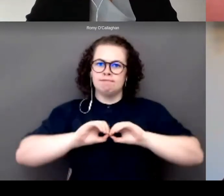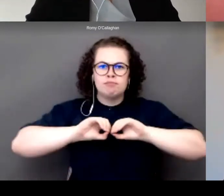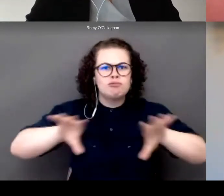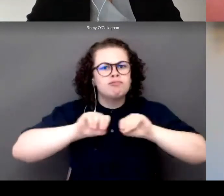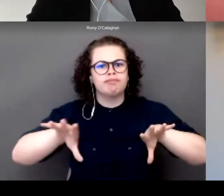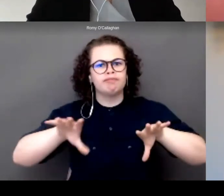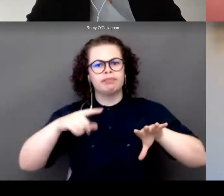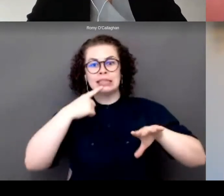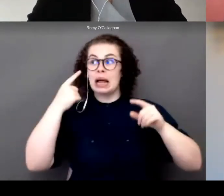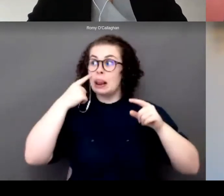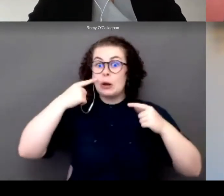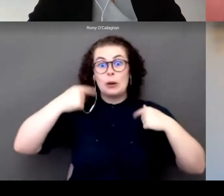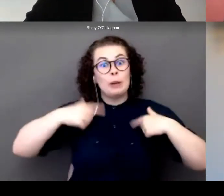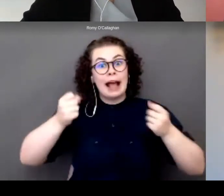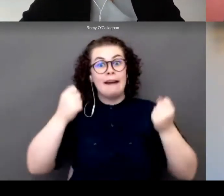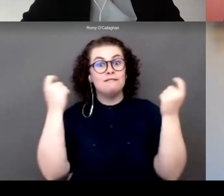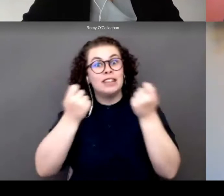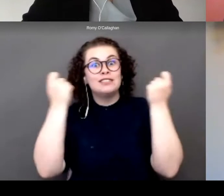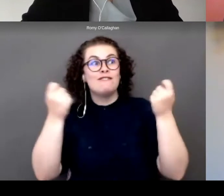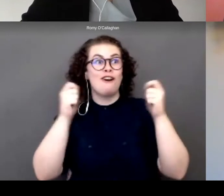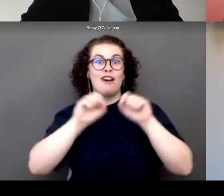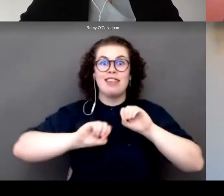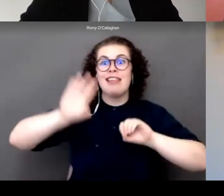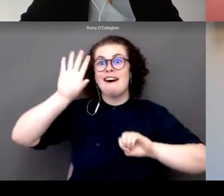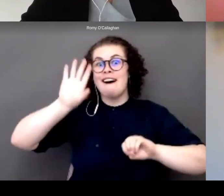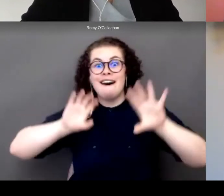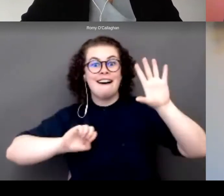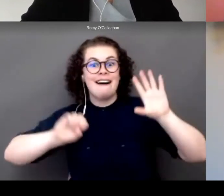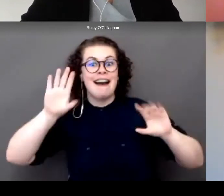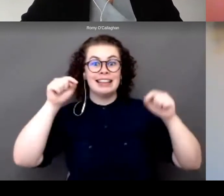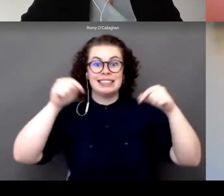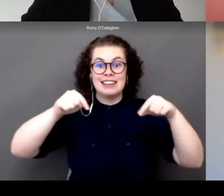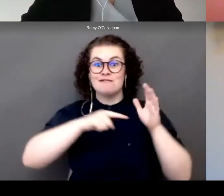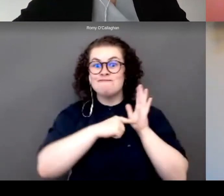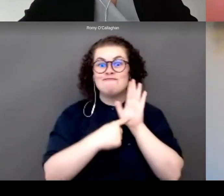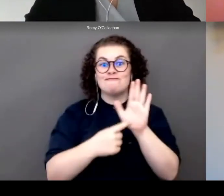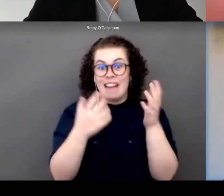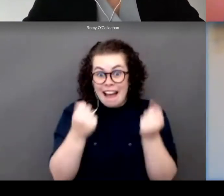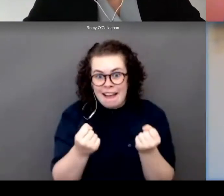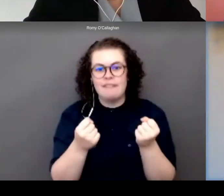marketing approach of a light festival. That is, I can say, very special.